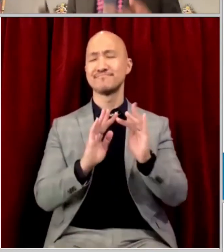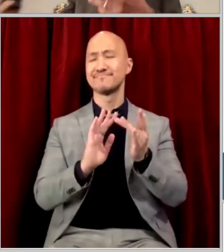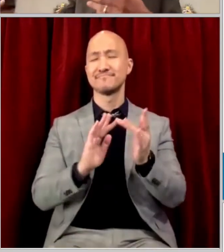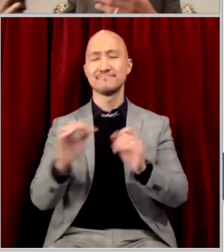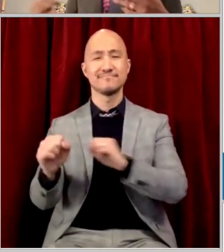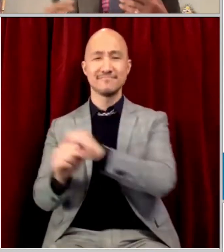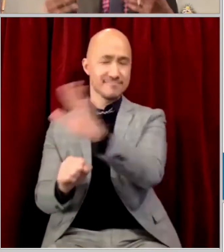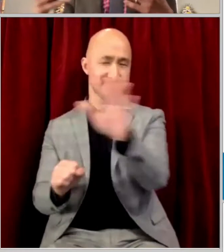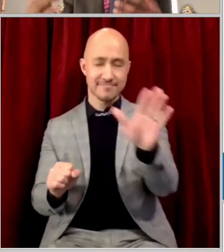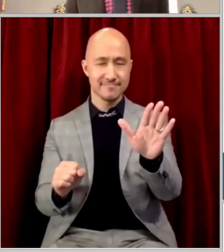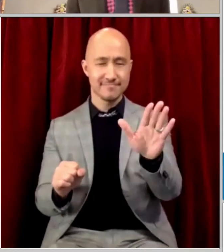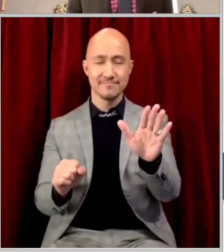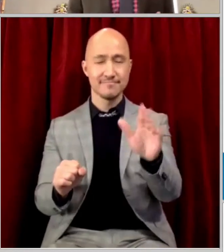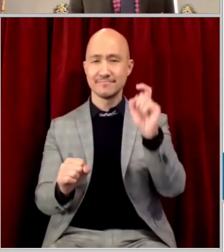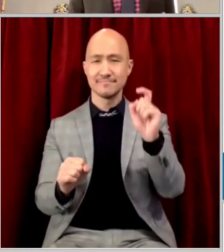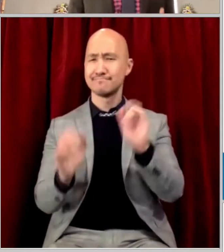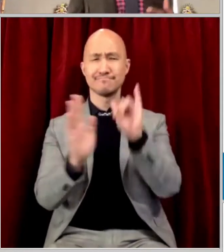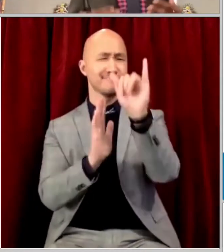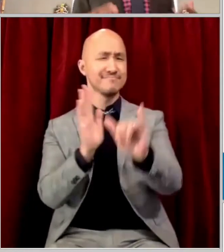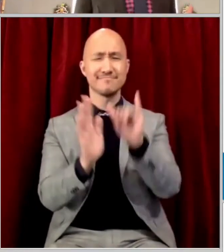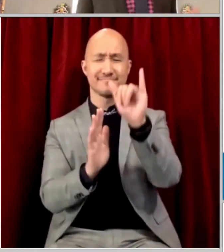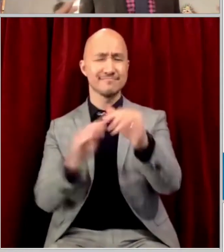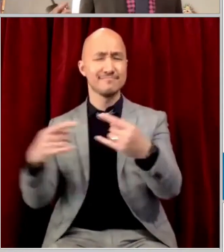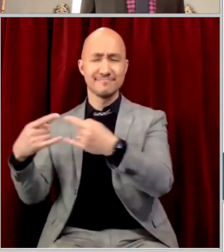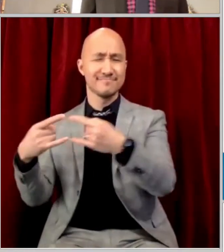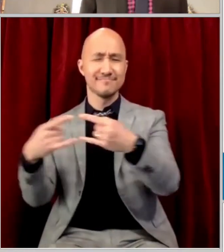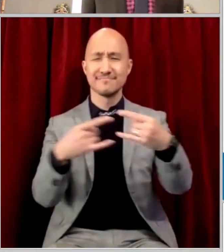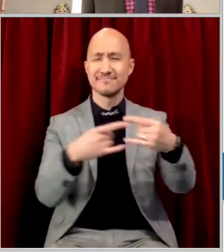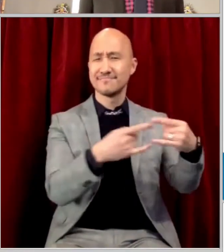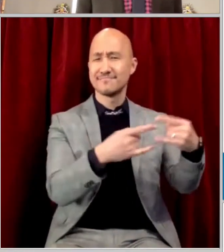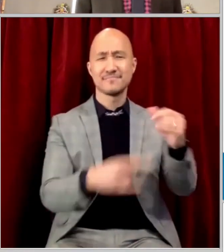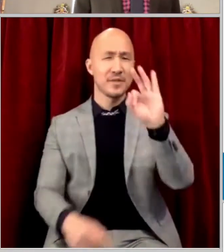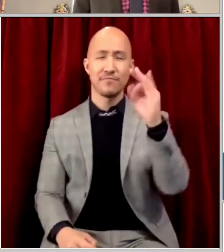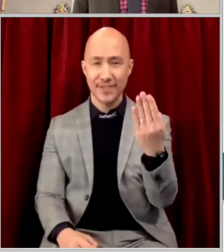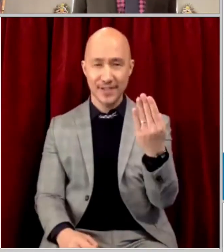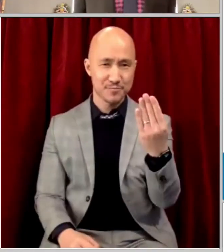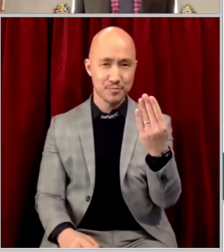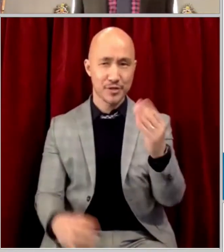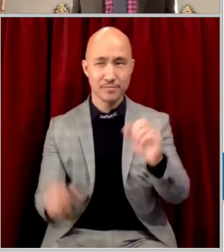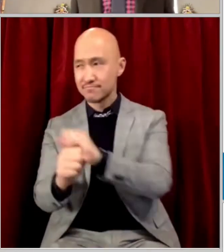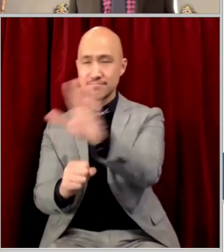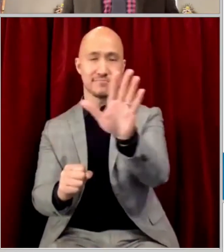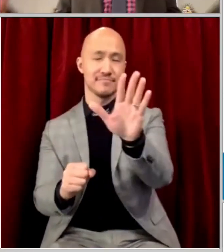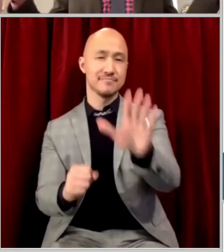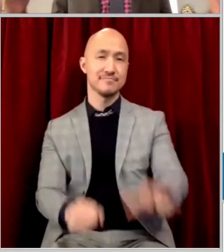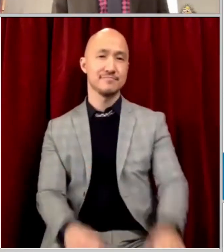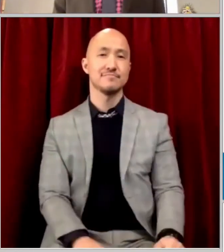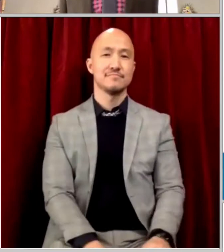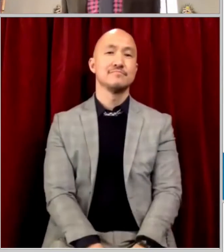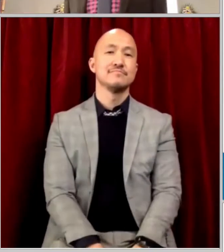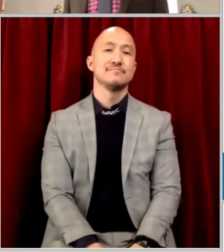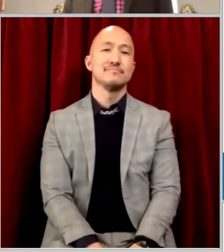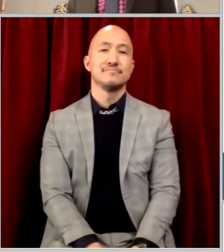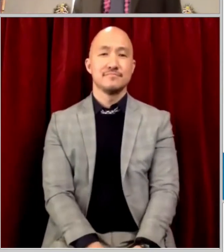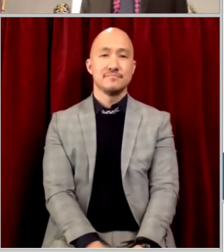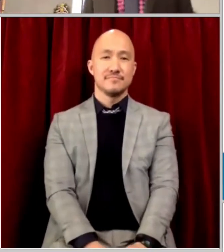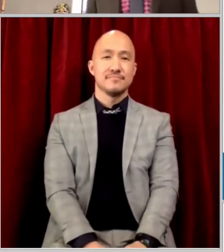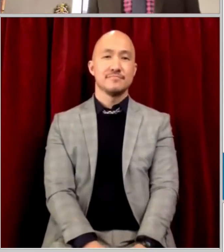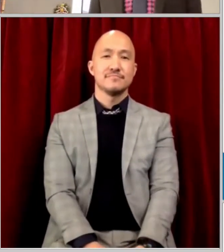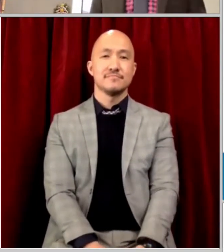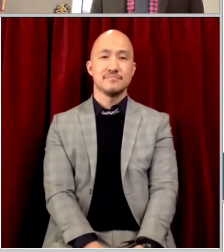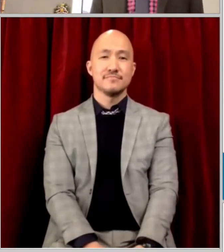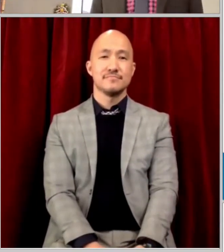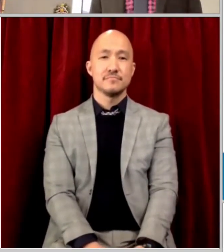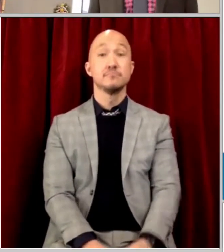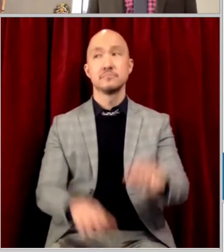it in person, face to face. Many times, I think we miss those opportunities. But we can use those online platforms as